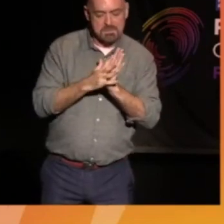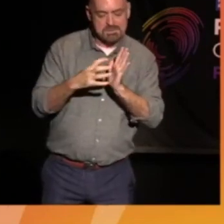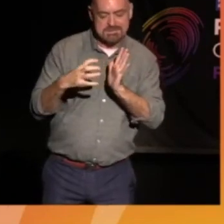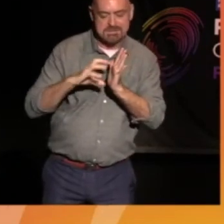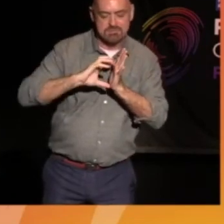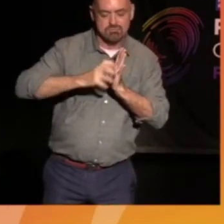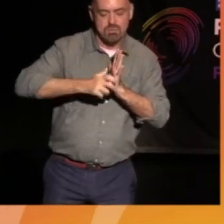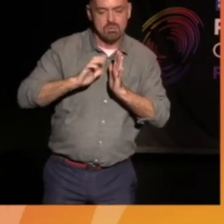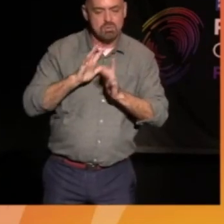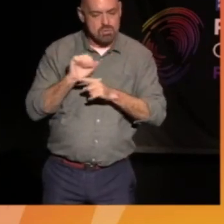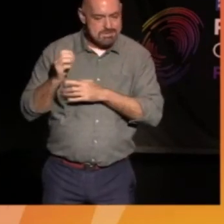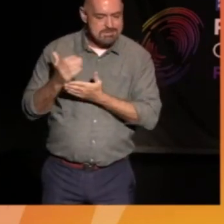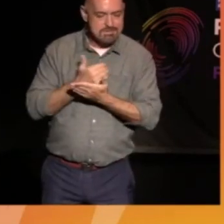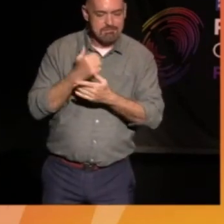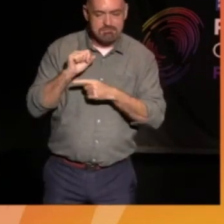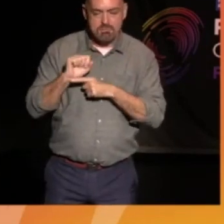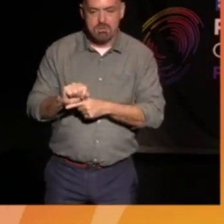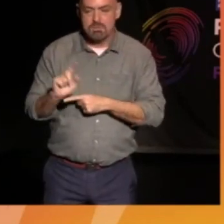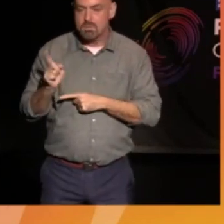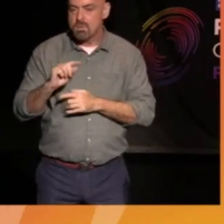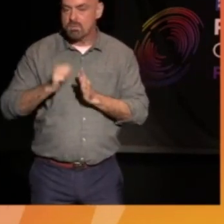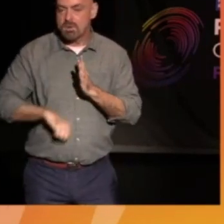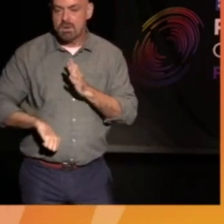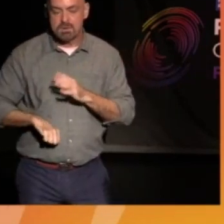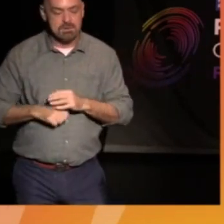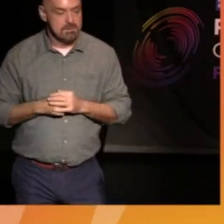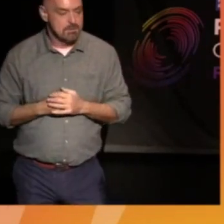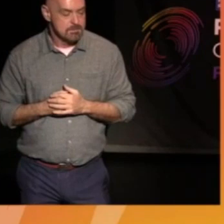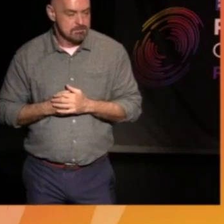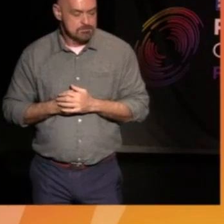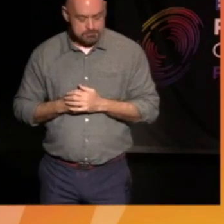to safeguard what we purchase?